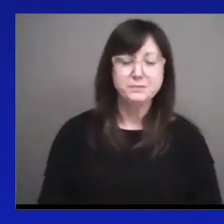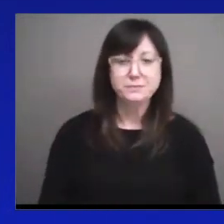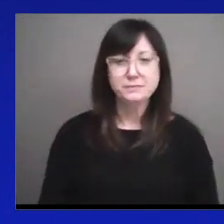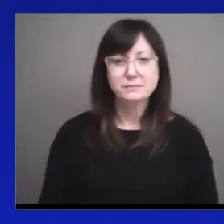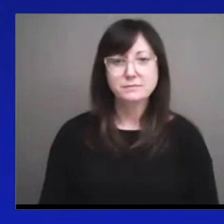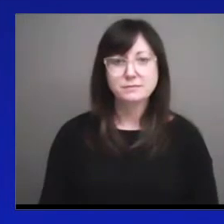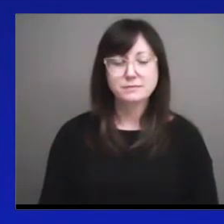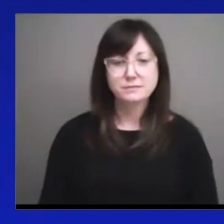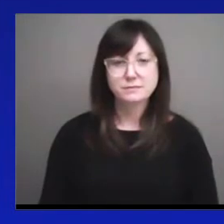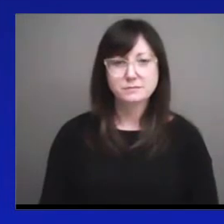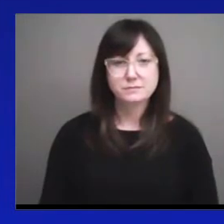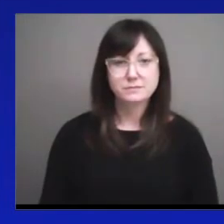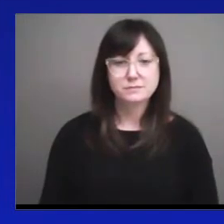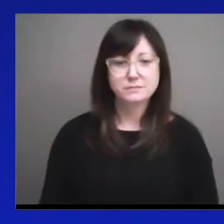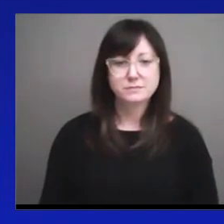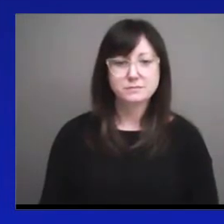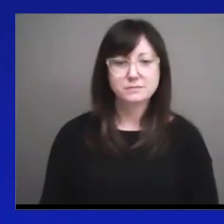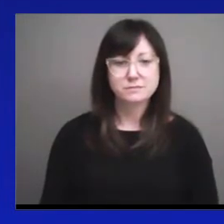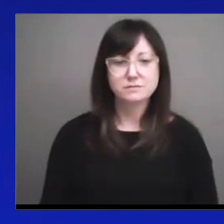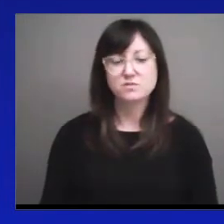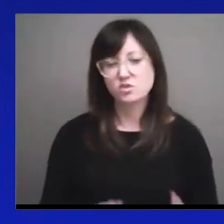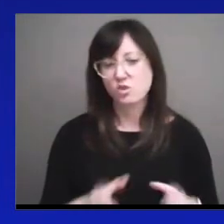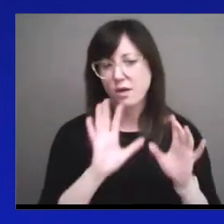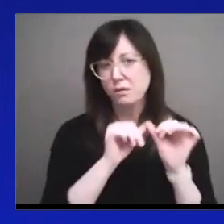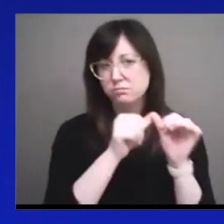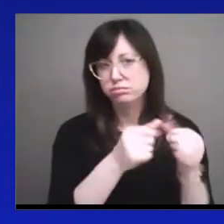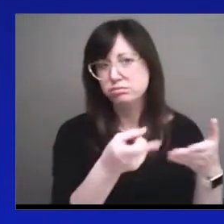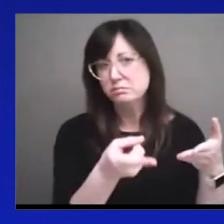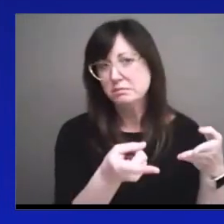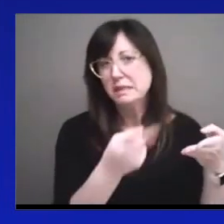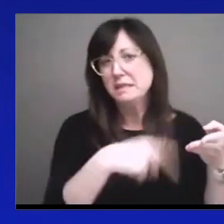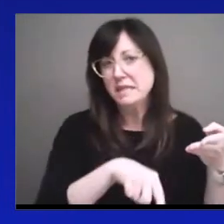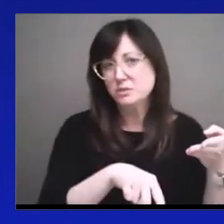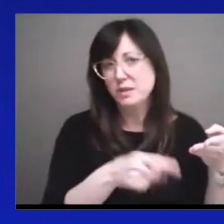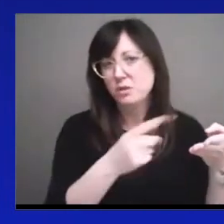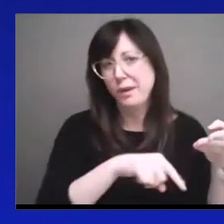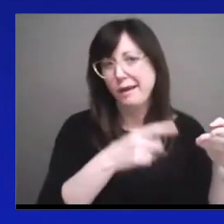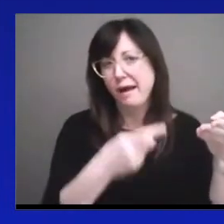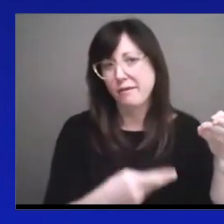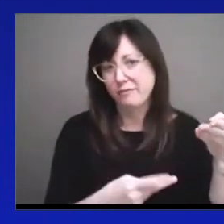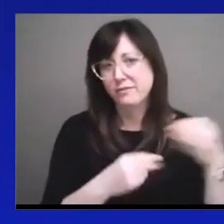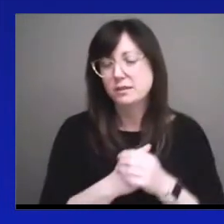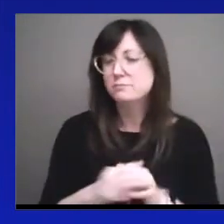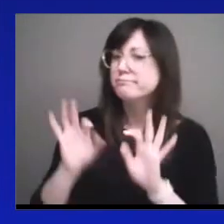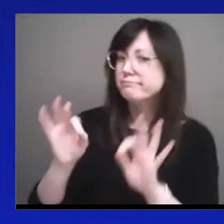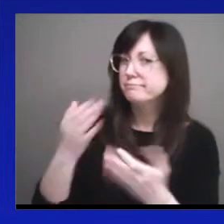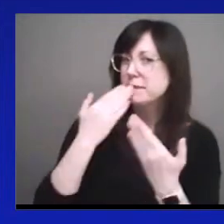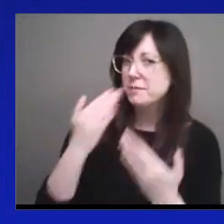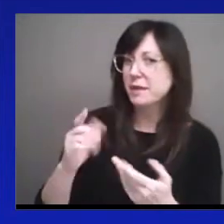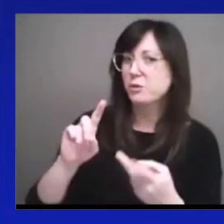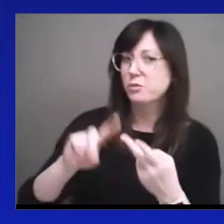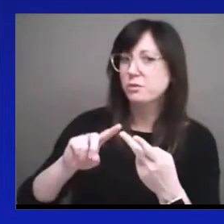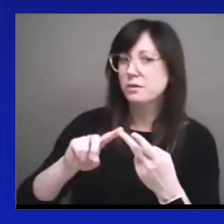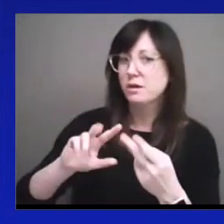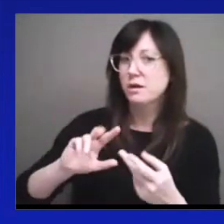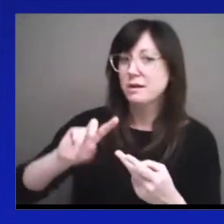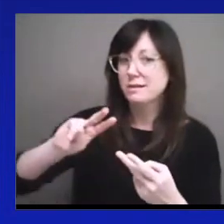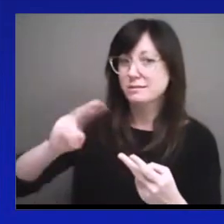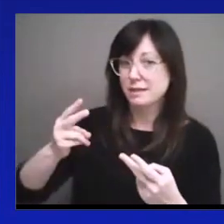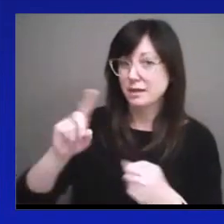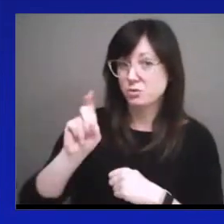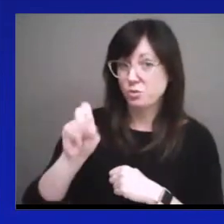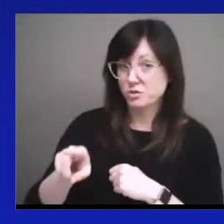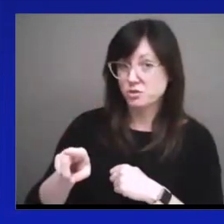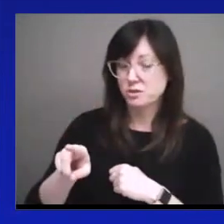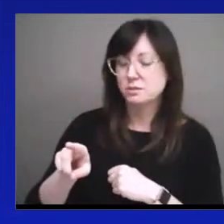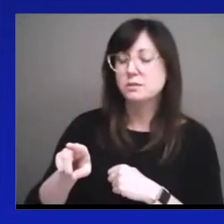over the next week and week and a half or 2 weeks. Thank you very much for that answer. My second question